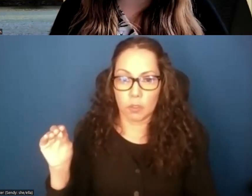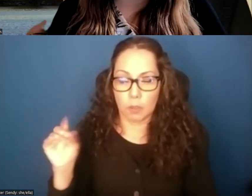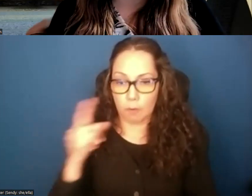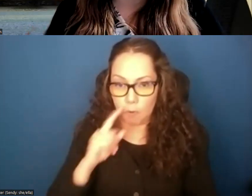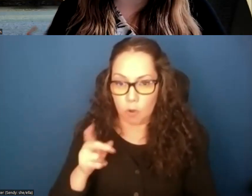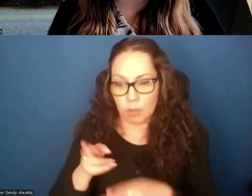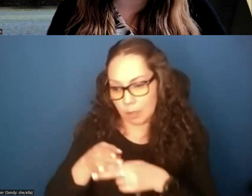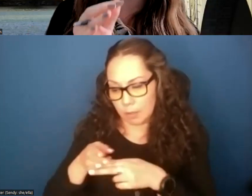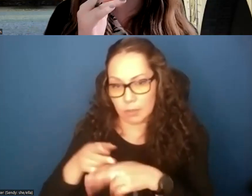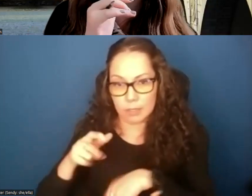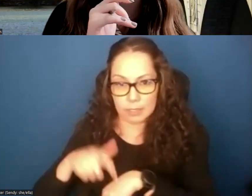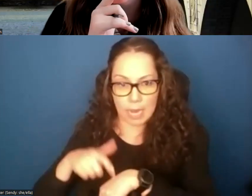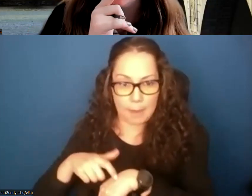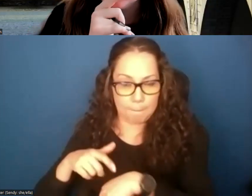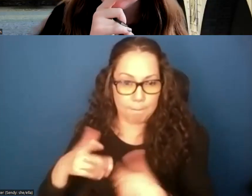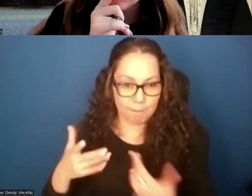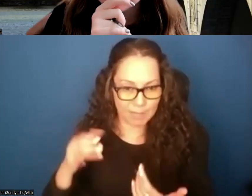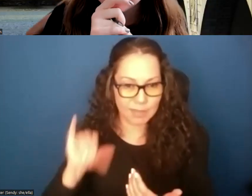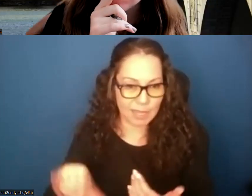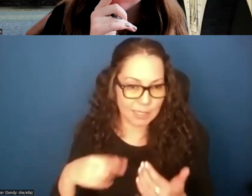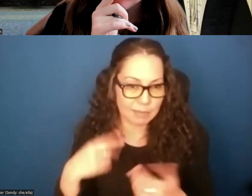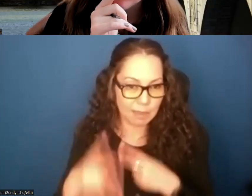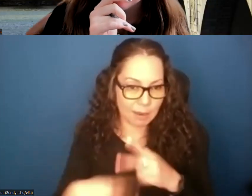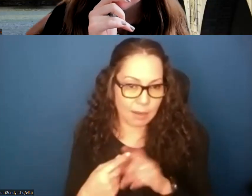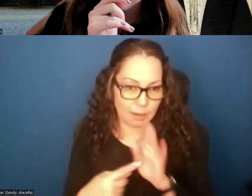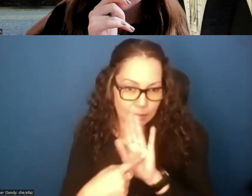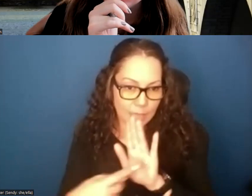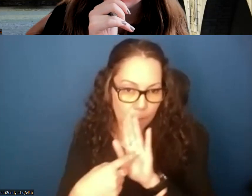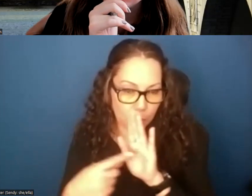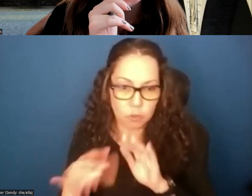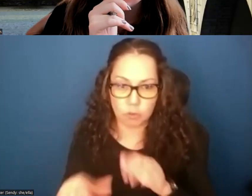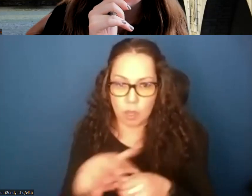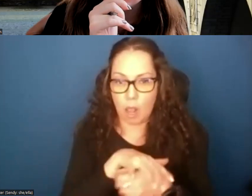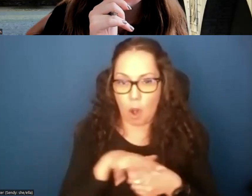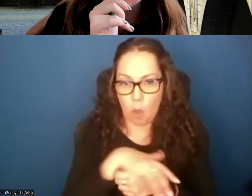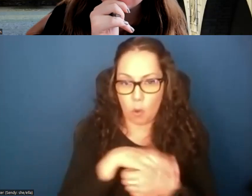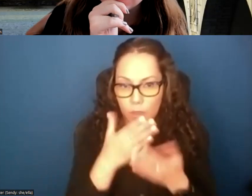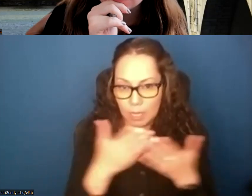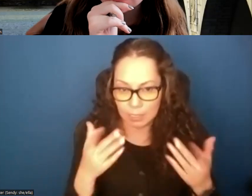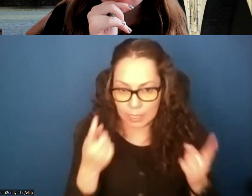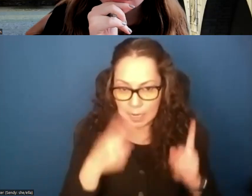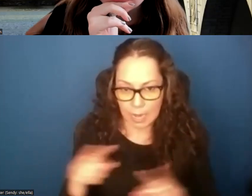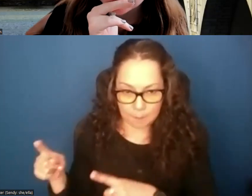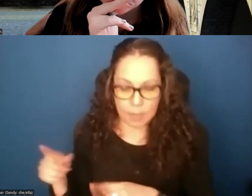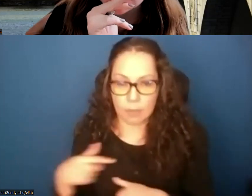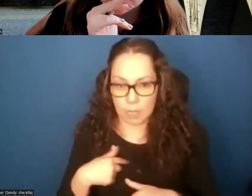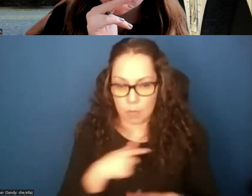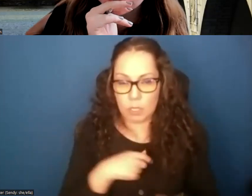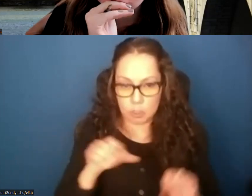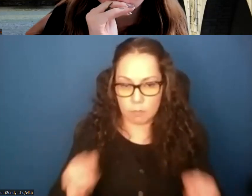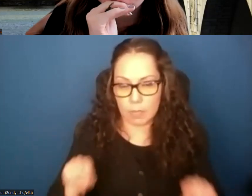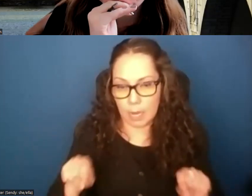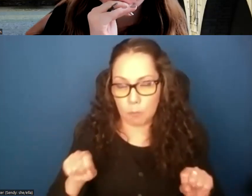some period of time, and so those are just kind of like an example of, uh, local things that can happen that we have to be able to,